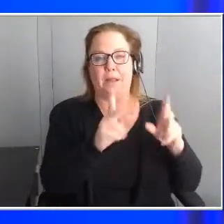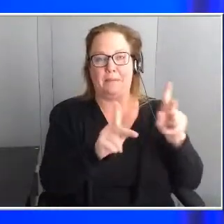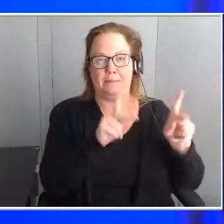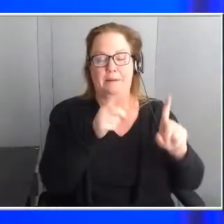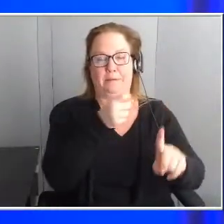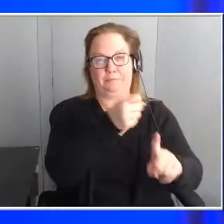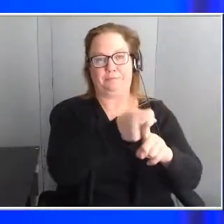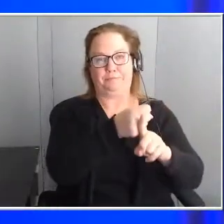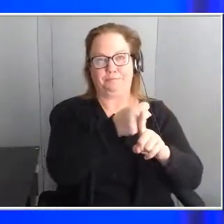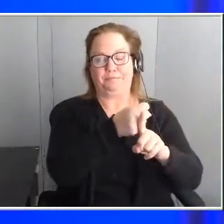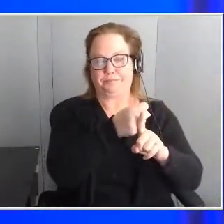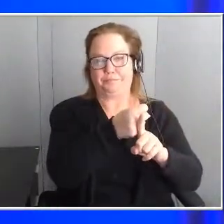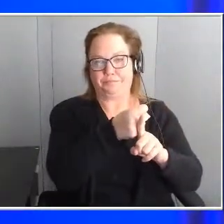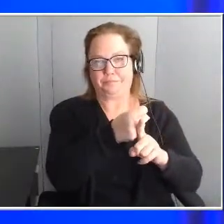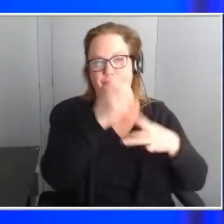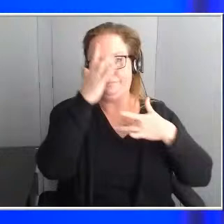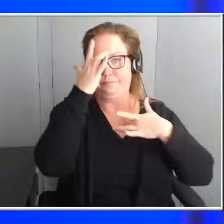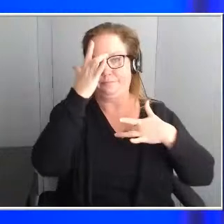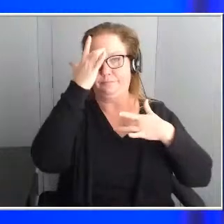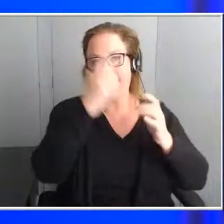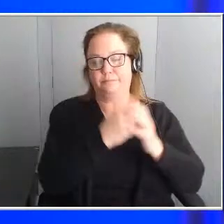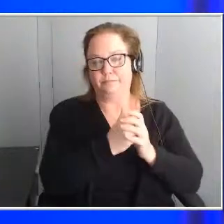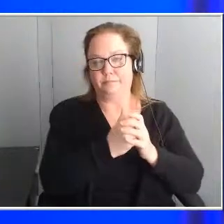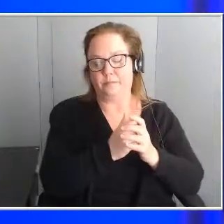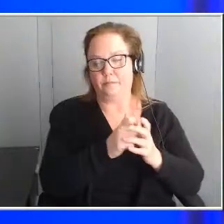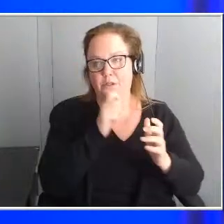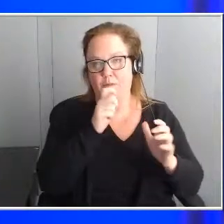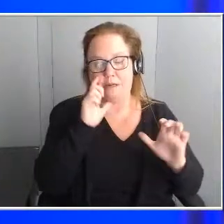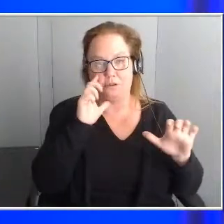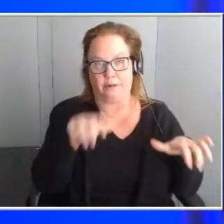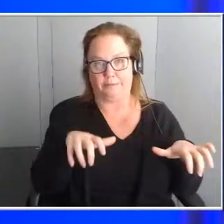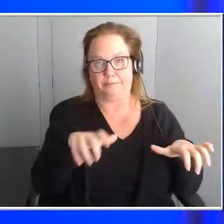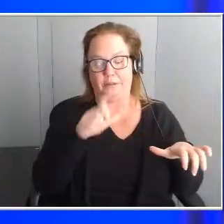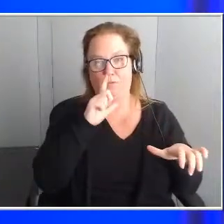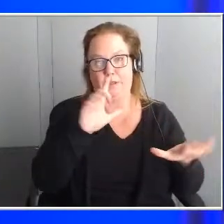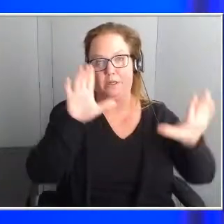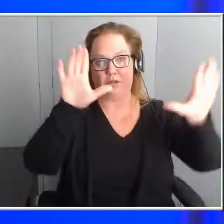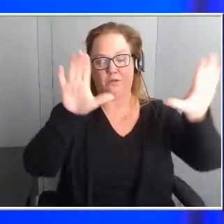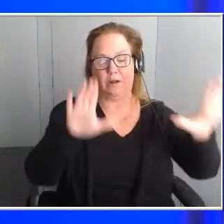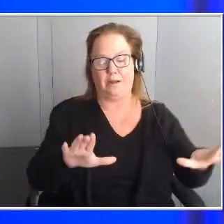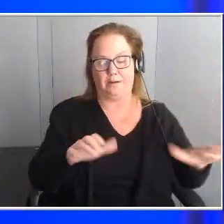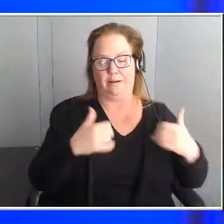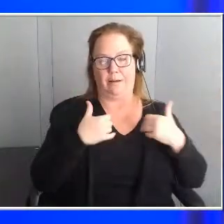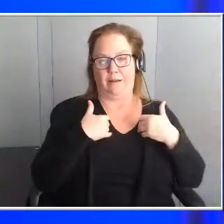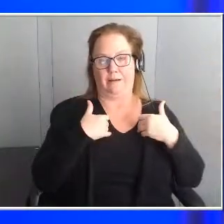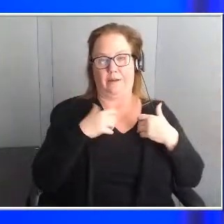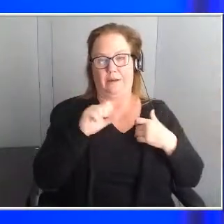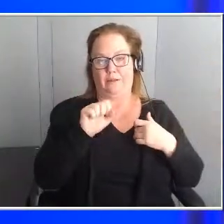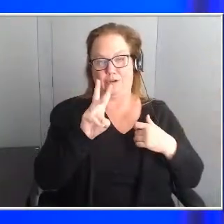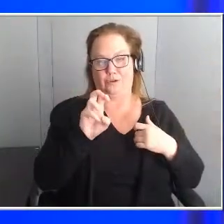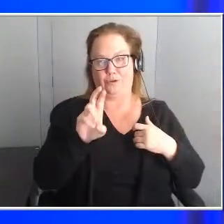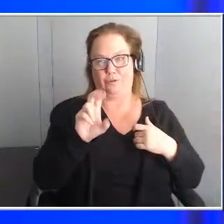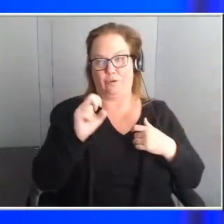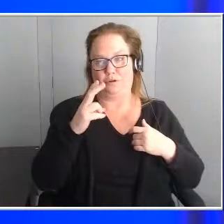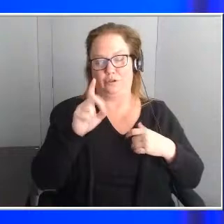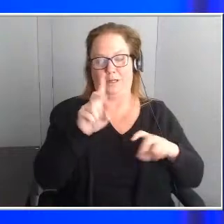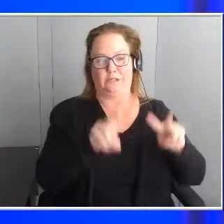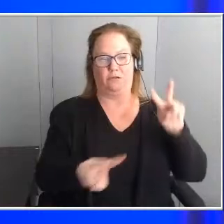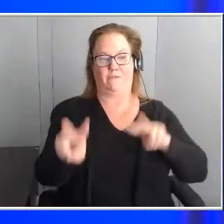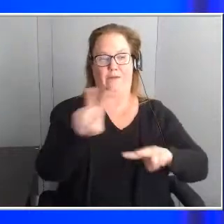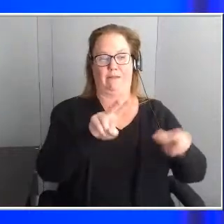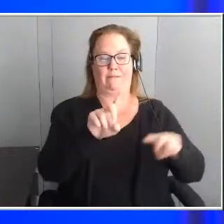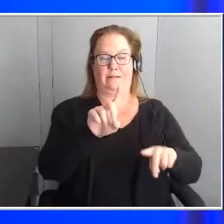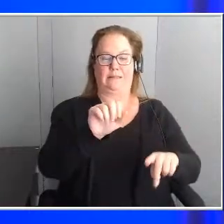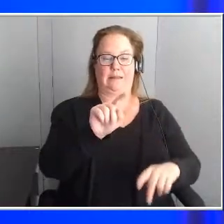impacted by some of these diseases. So I'm not surprised, but it's really great to have a tool like the sewer shed surveillance data. And I'm